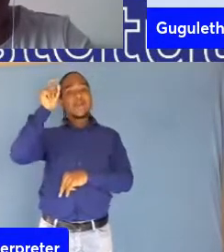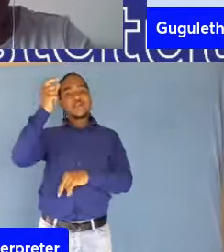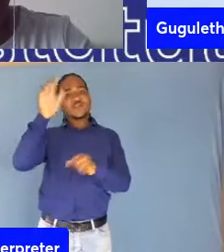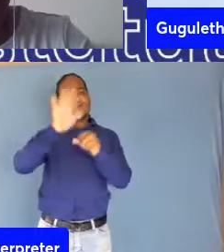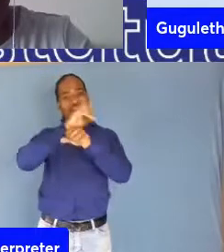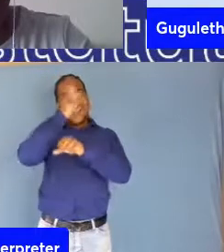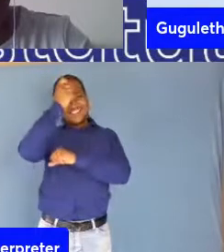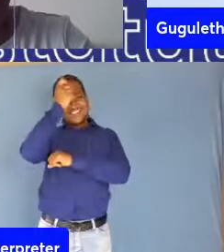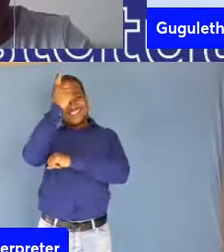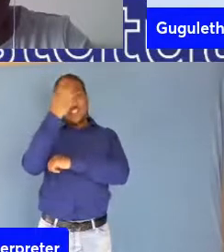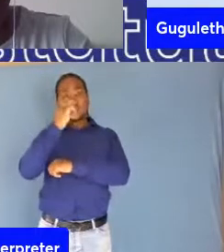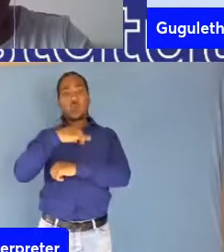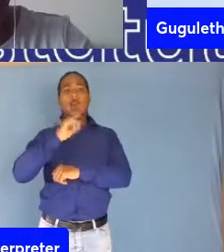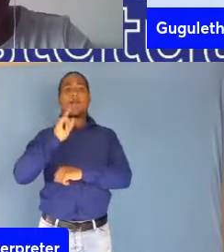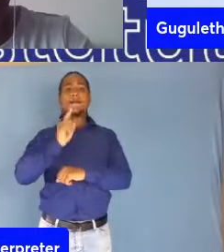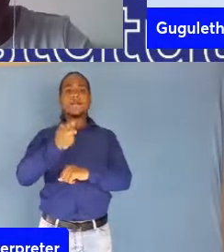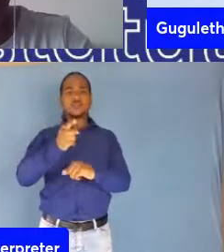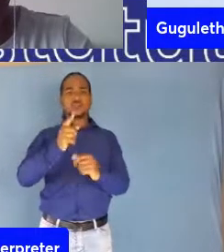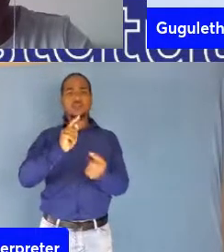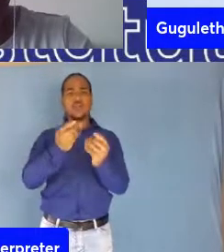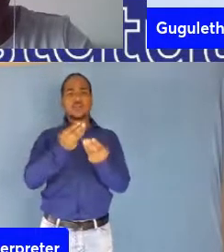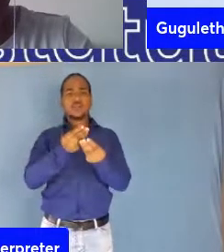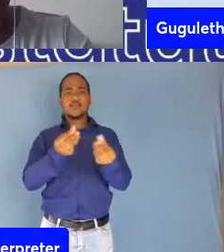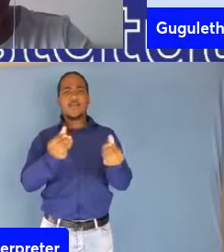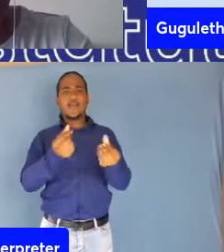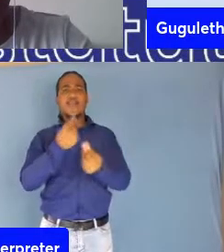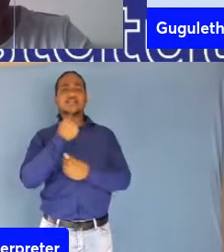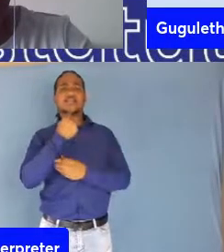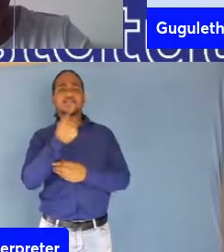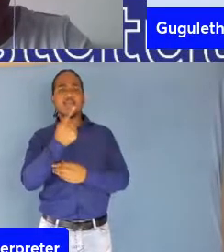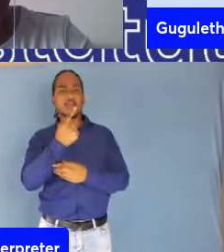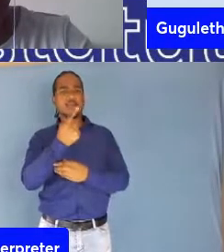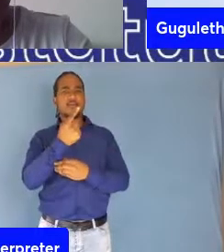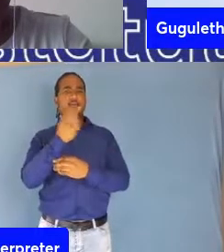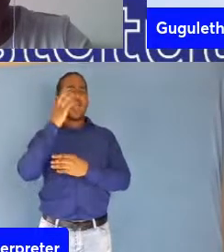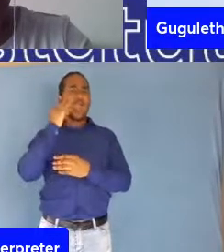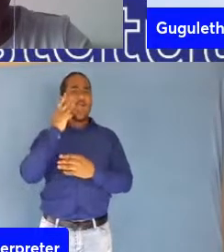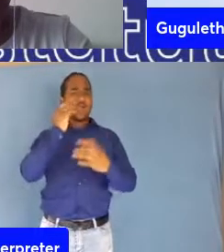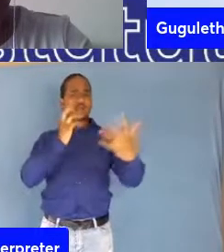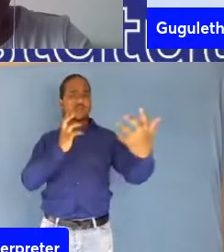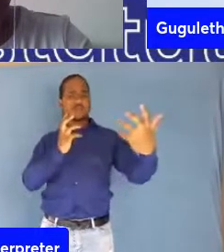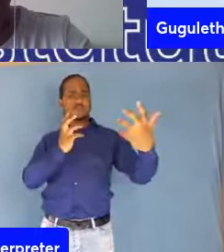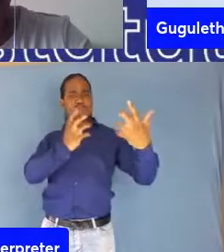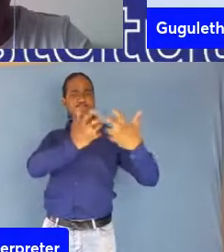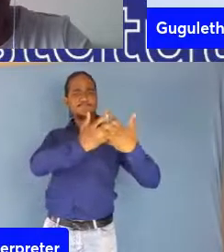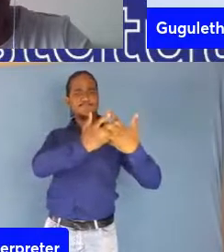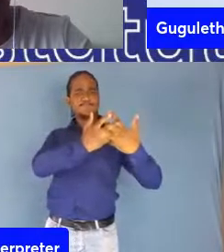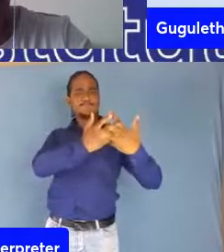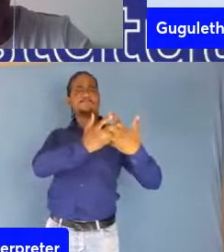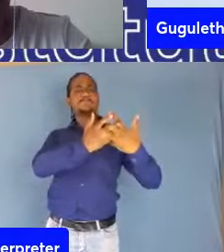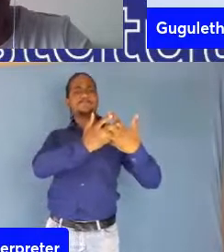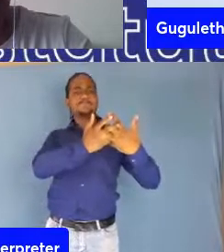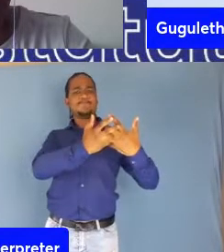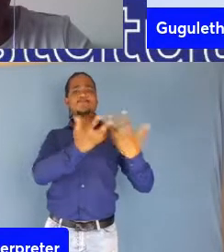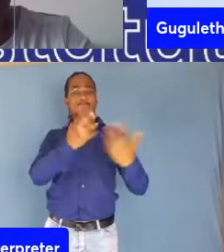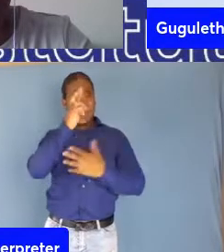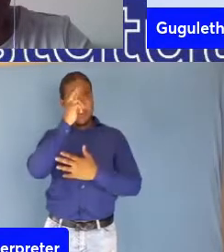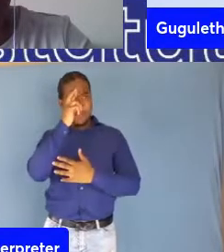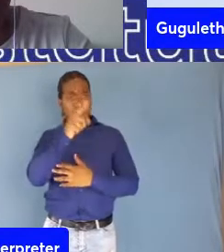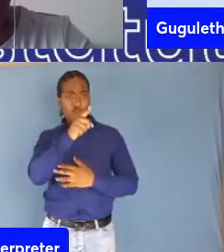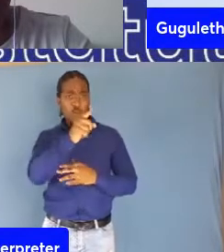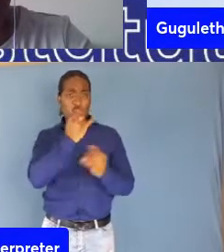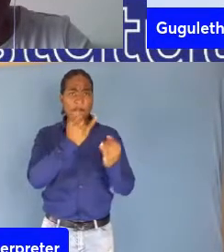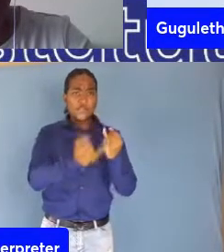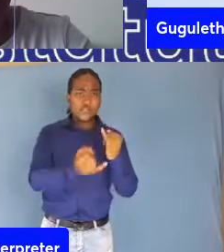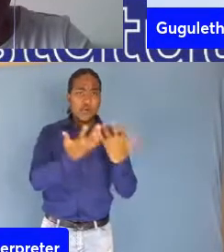need to simplify it and say something that is age appropriate for the girl child, to say, listen, it was not your fault. You are not to